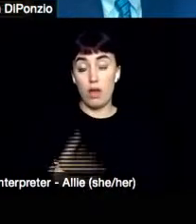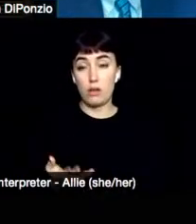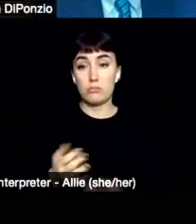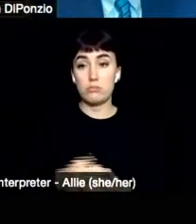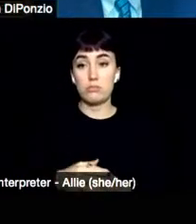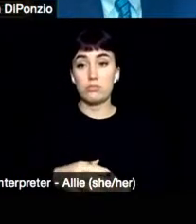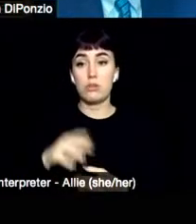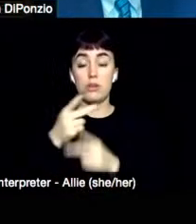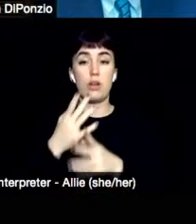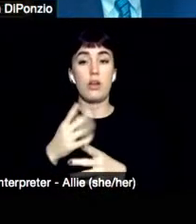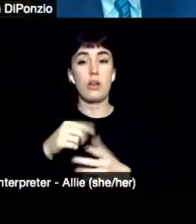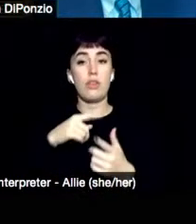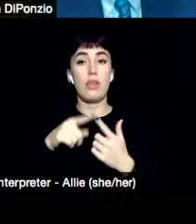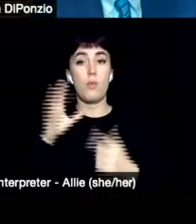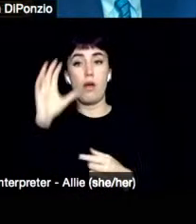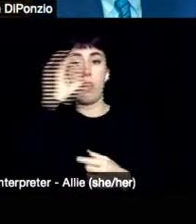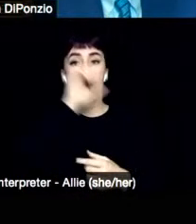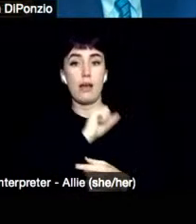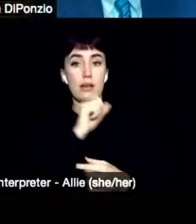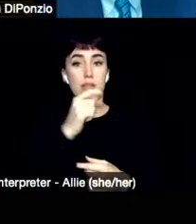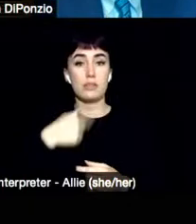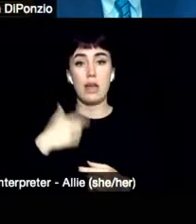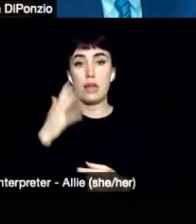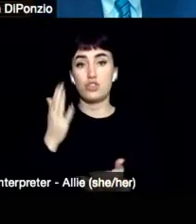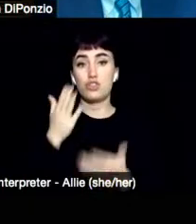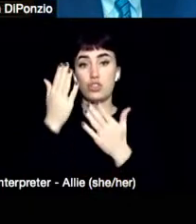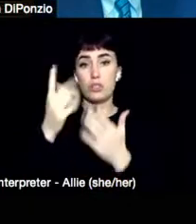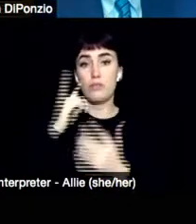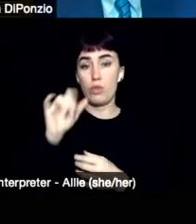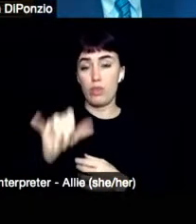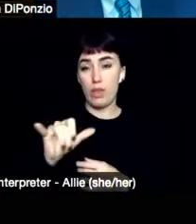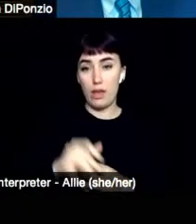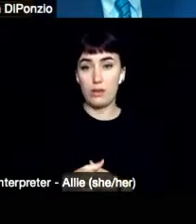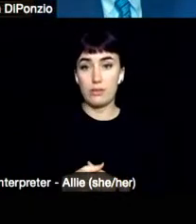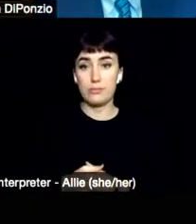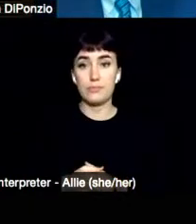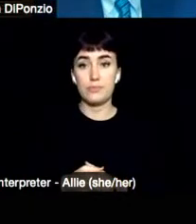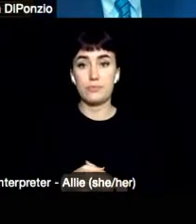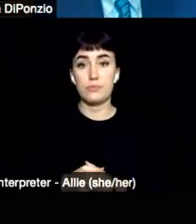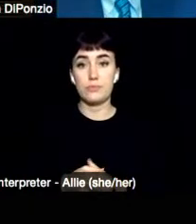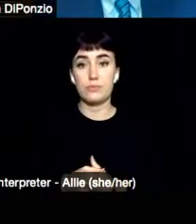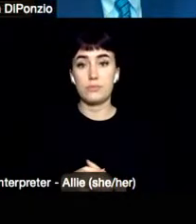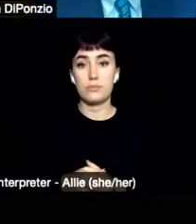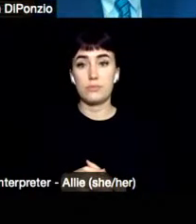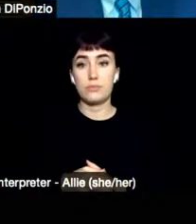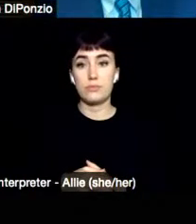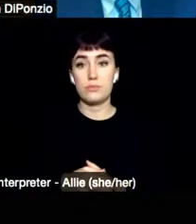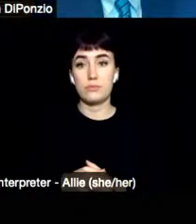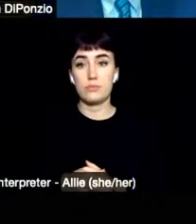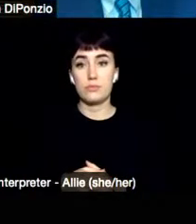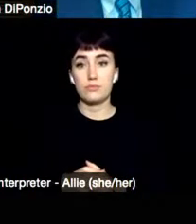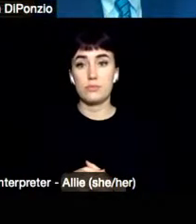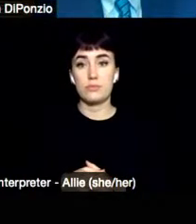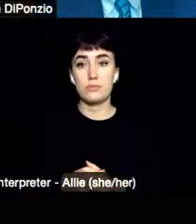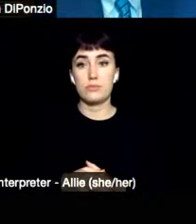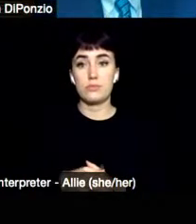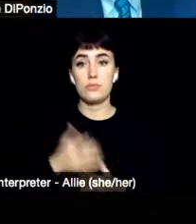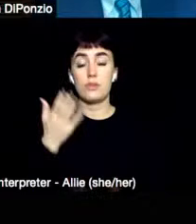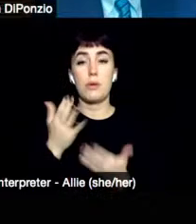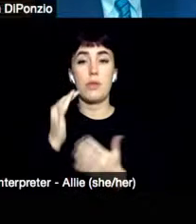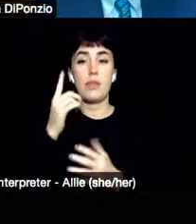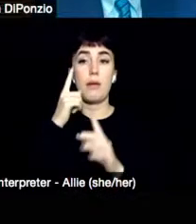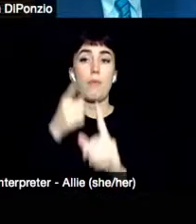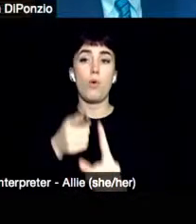then what I guess would be suggesting in that context would be, you know, maybe then at that point